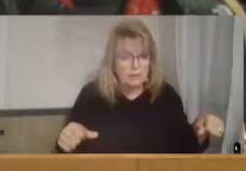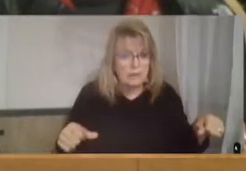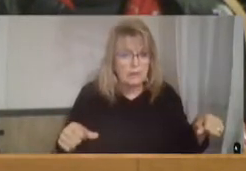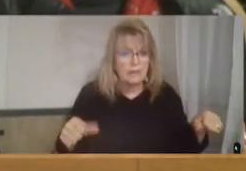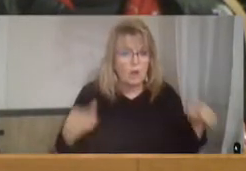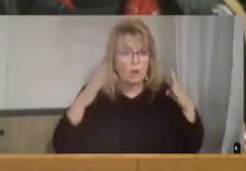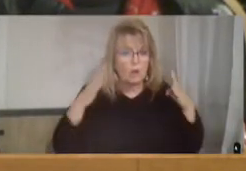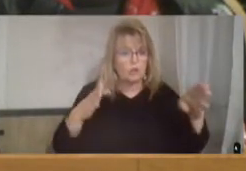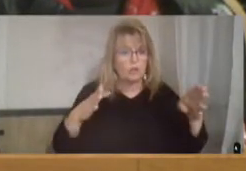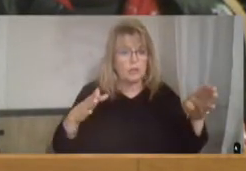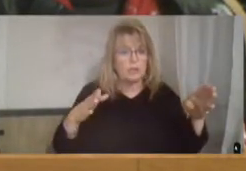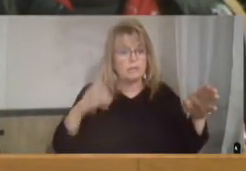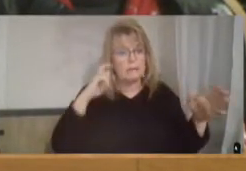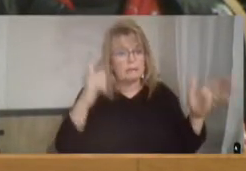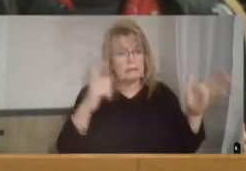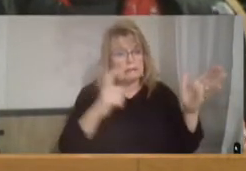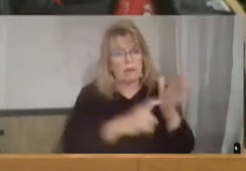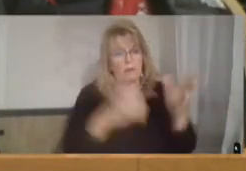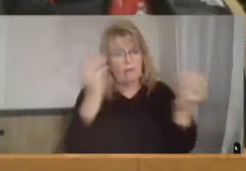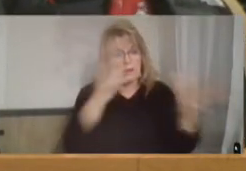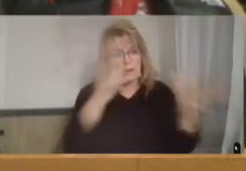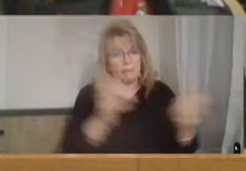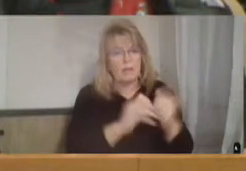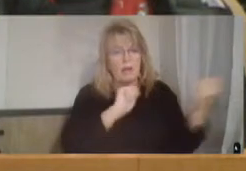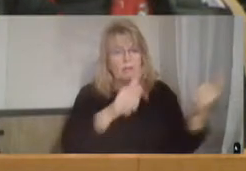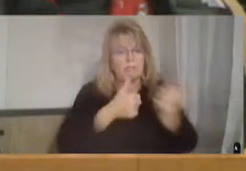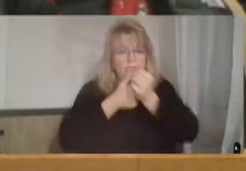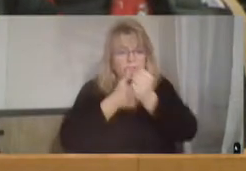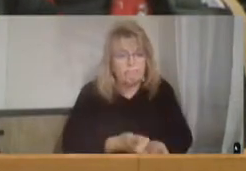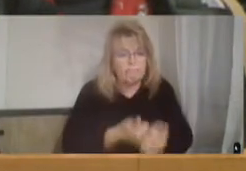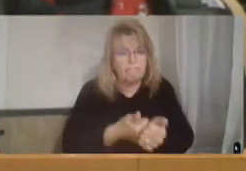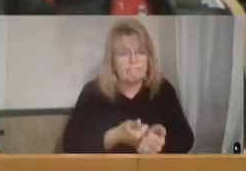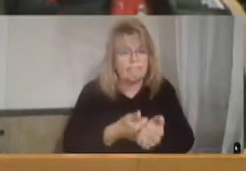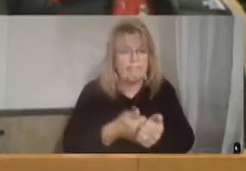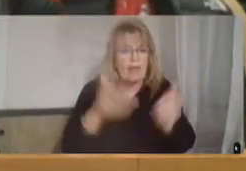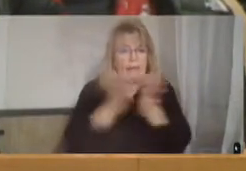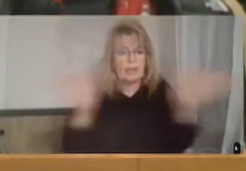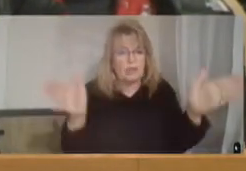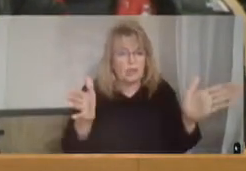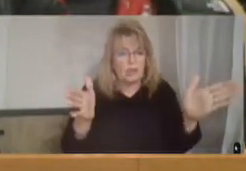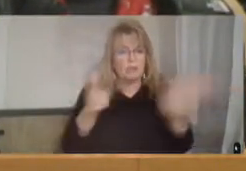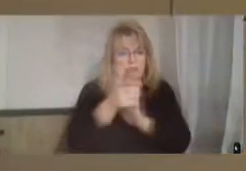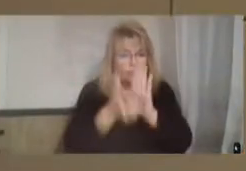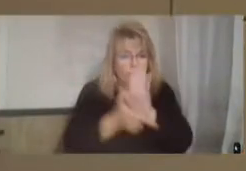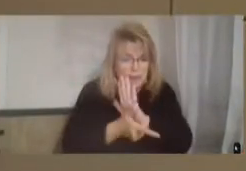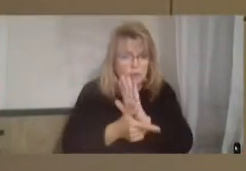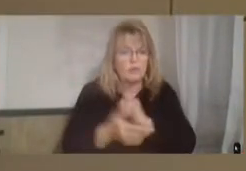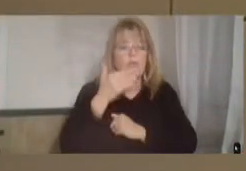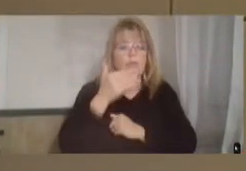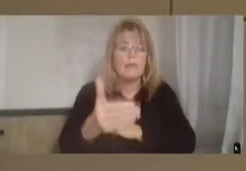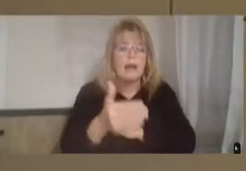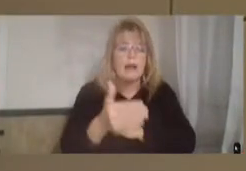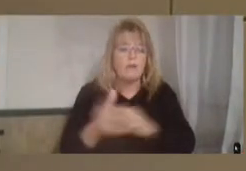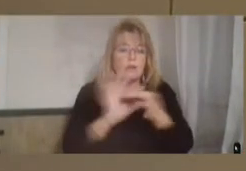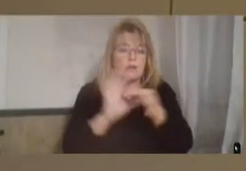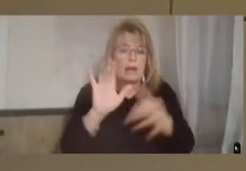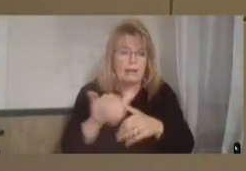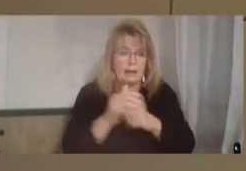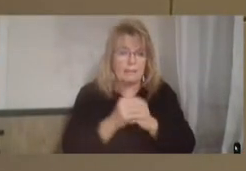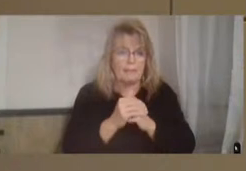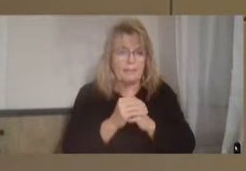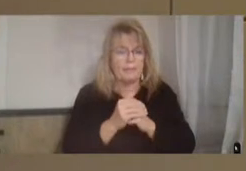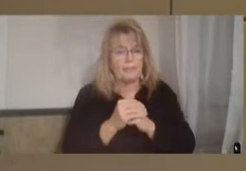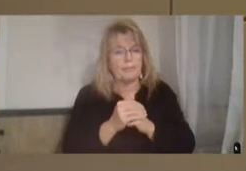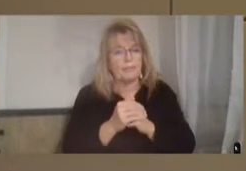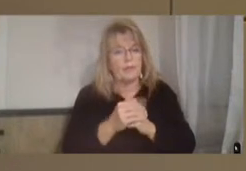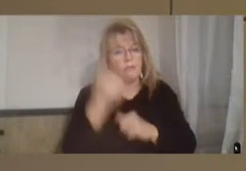to notify them. That's all in accordance with the general statutes. That's thank you for saying that. So for